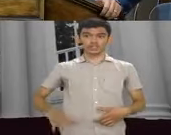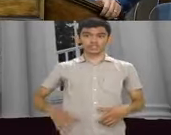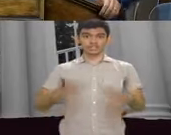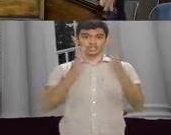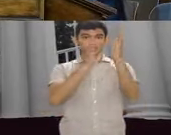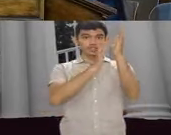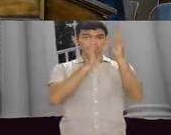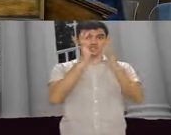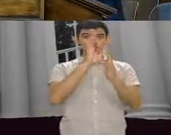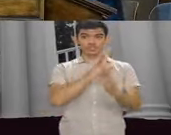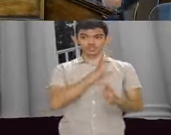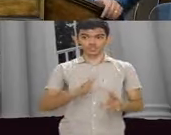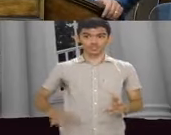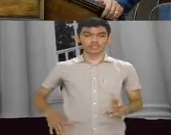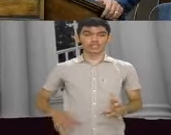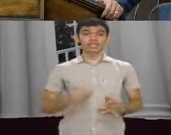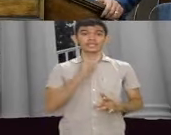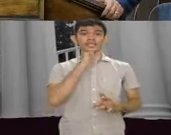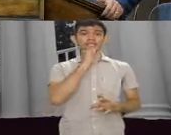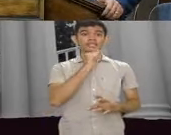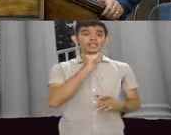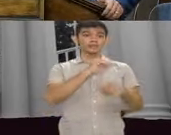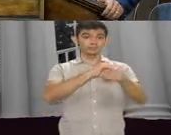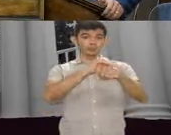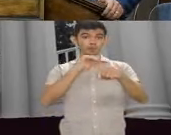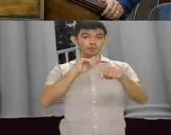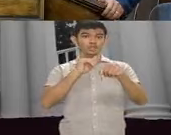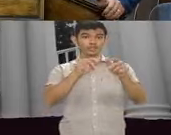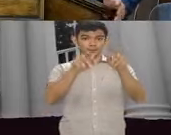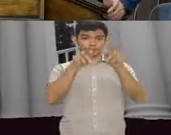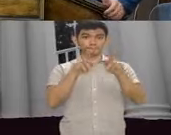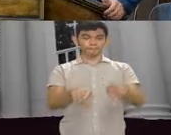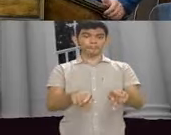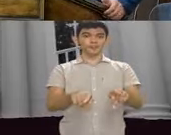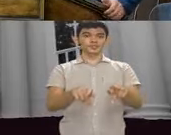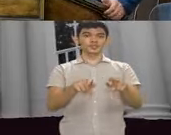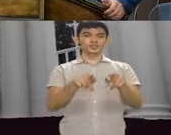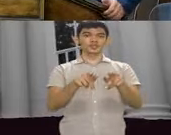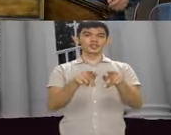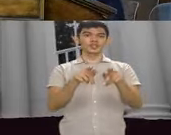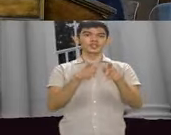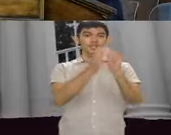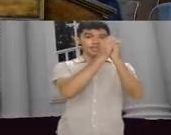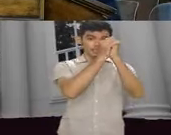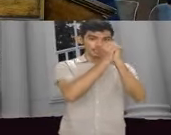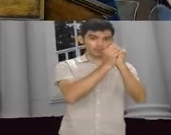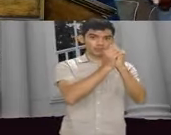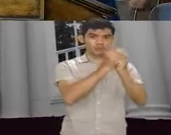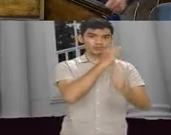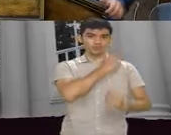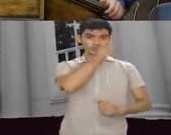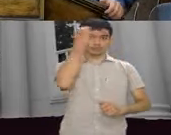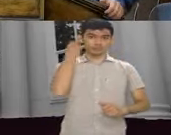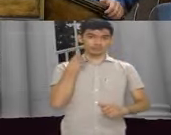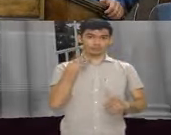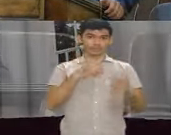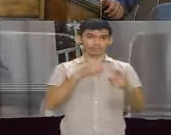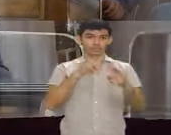You cannot call someone a Christian when they worship, venerate Mary. Onya si Kristo naras